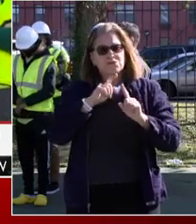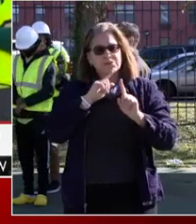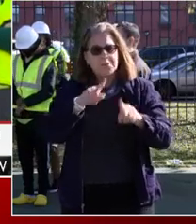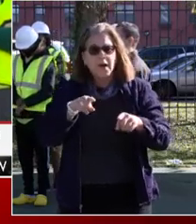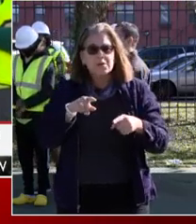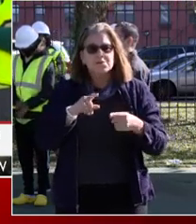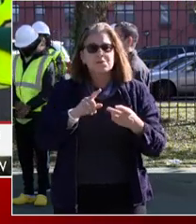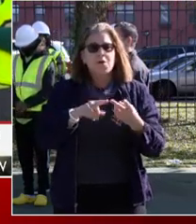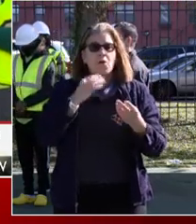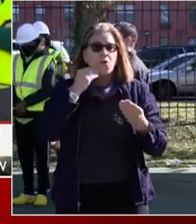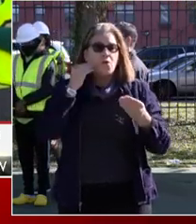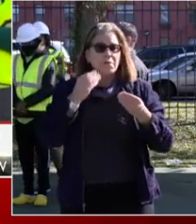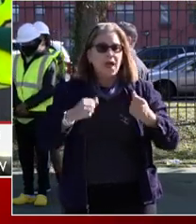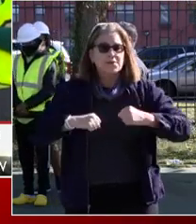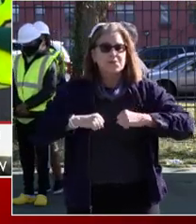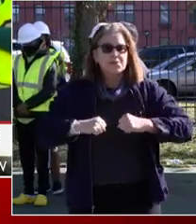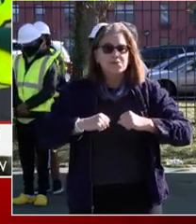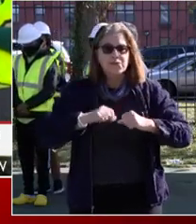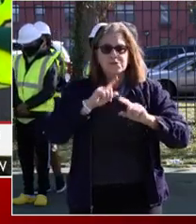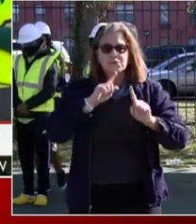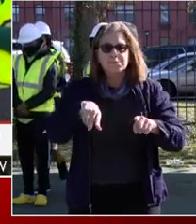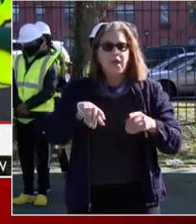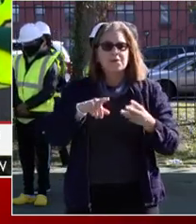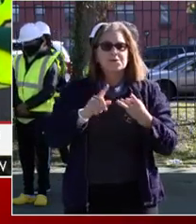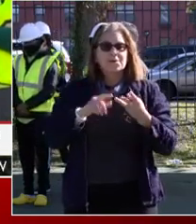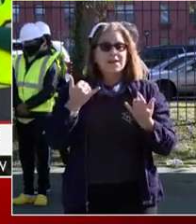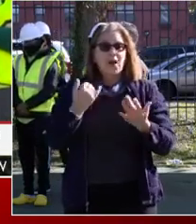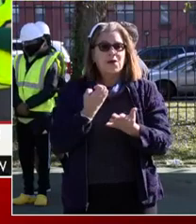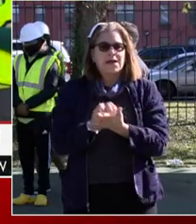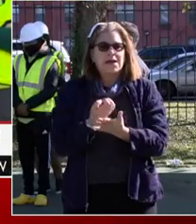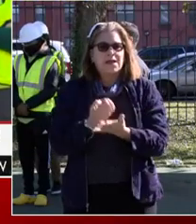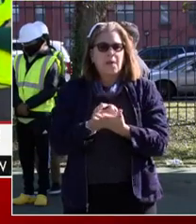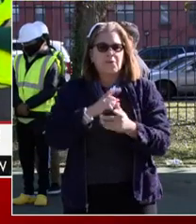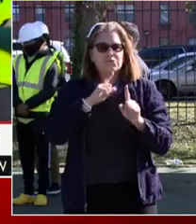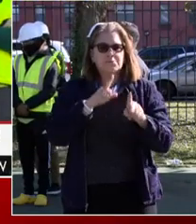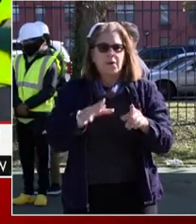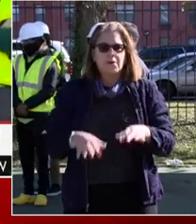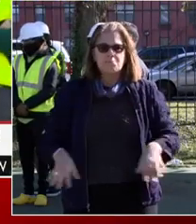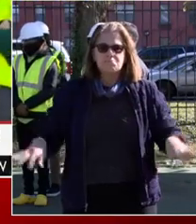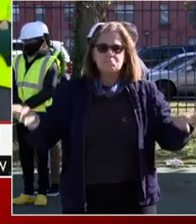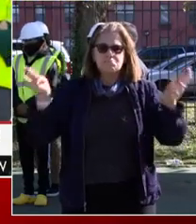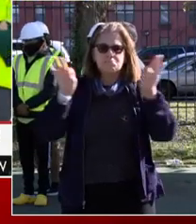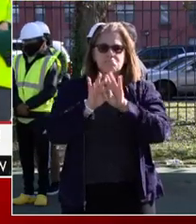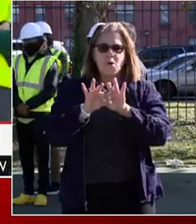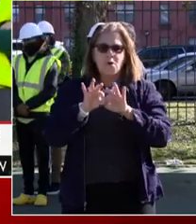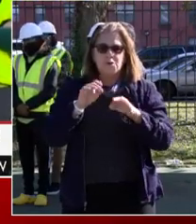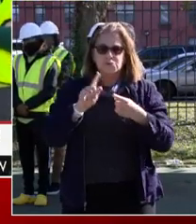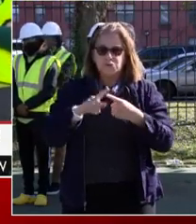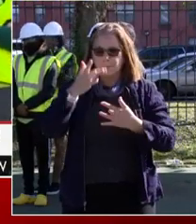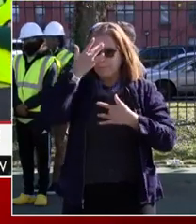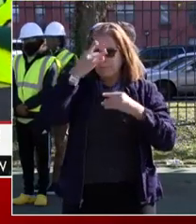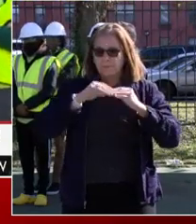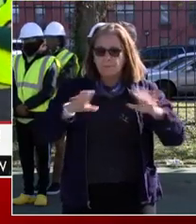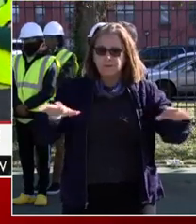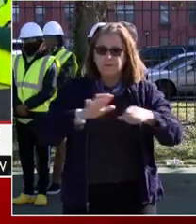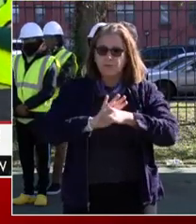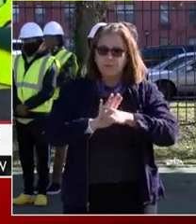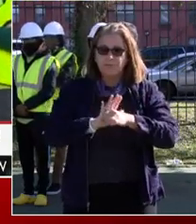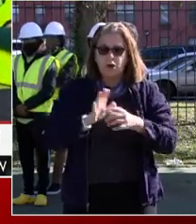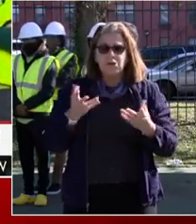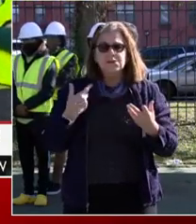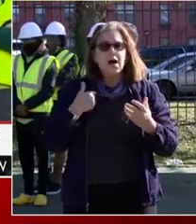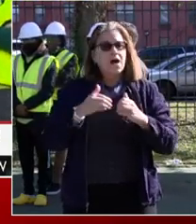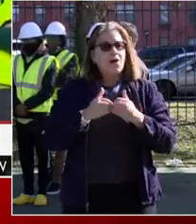economic response has been just as important. And I'm just really so grateful to the employees of the Department